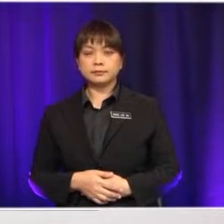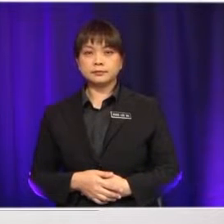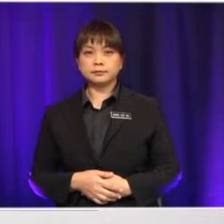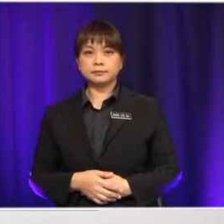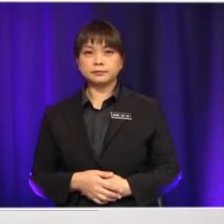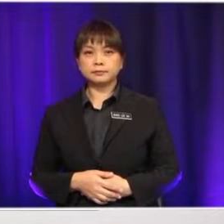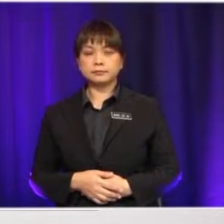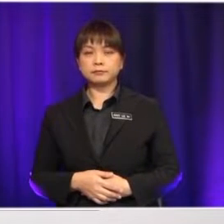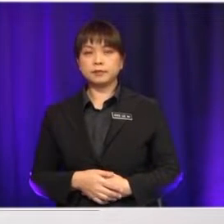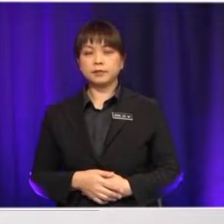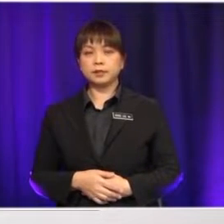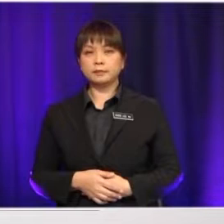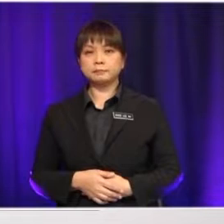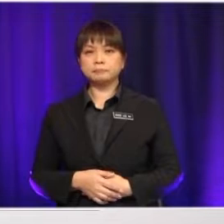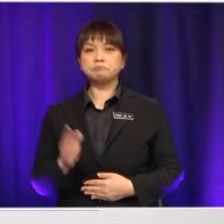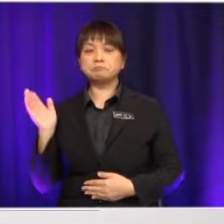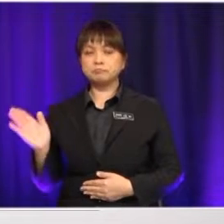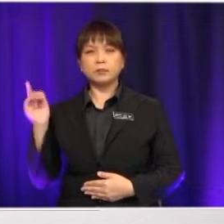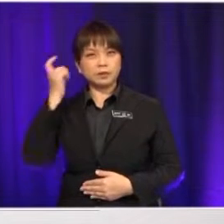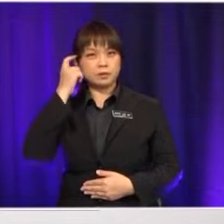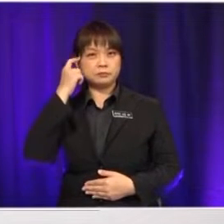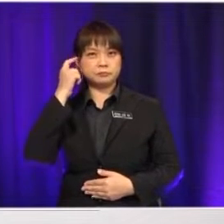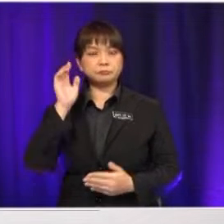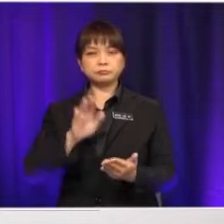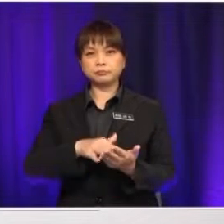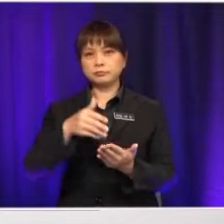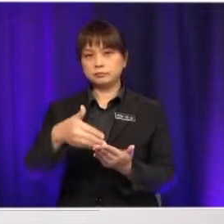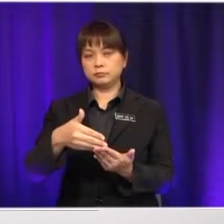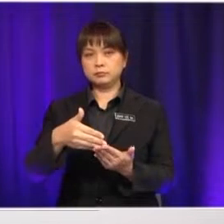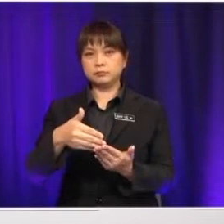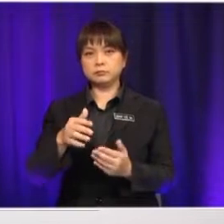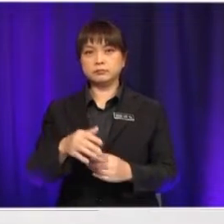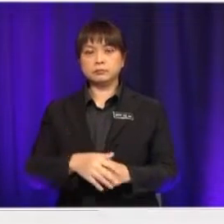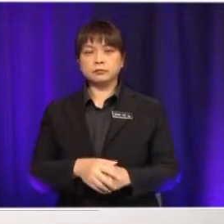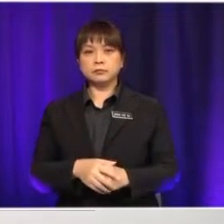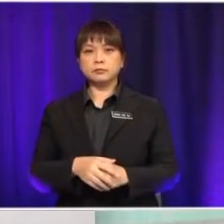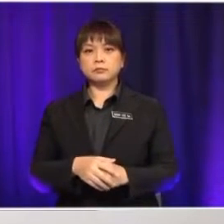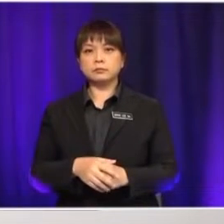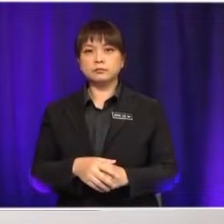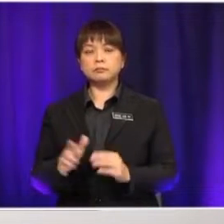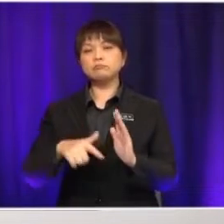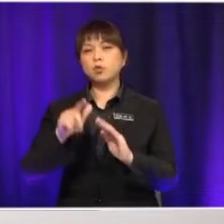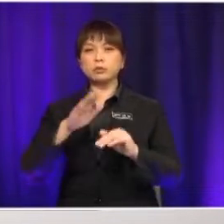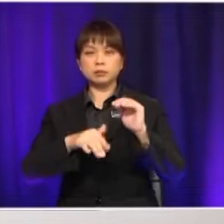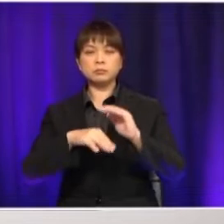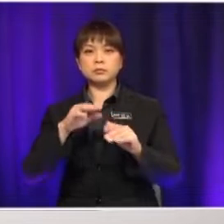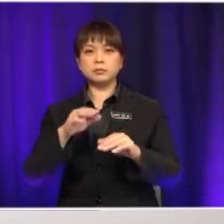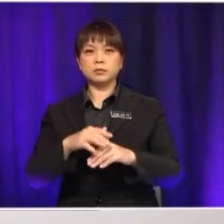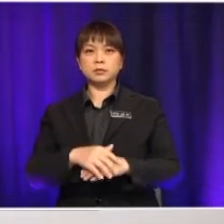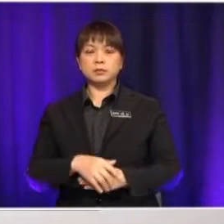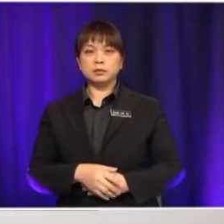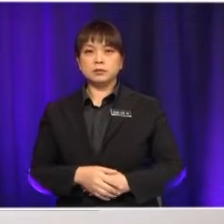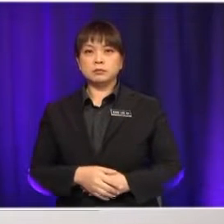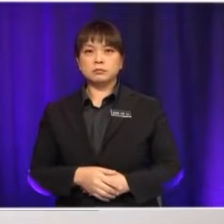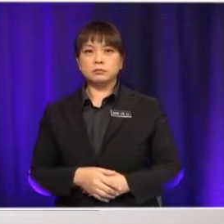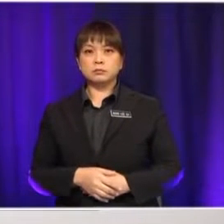According to my opinion, laptop is portable while desktop computer is bulky and not for moving. Bulky and not